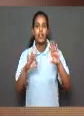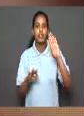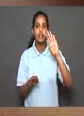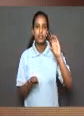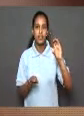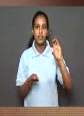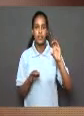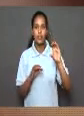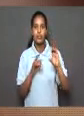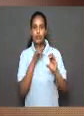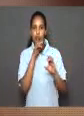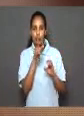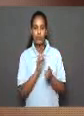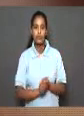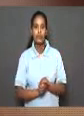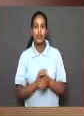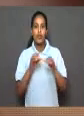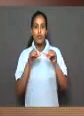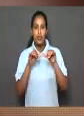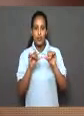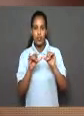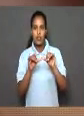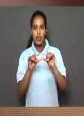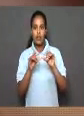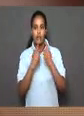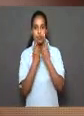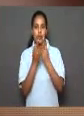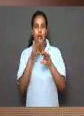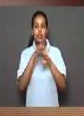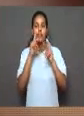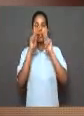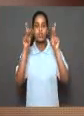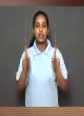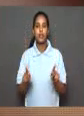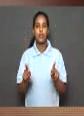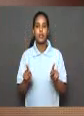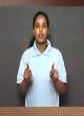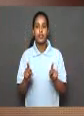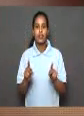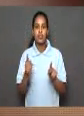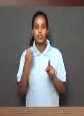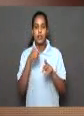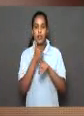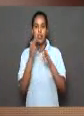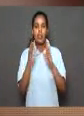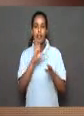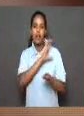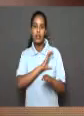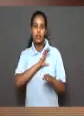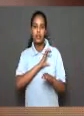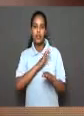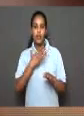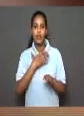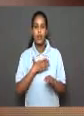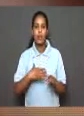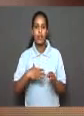Sentence C is true. Moving down a group on the periodic table, the metallic